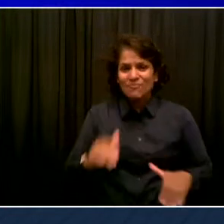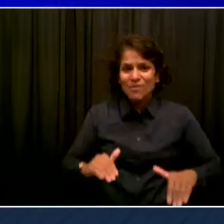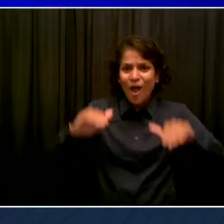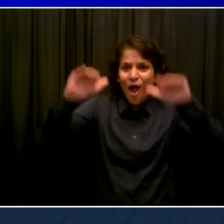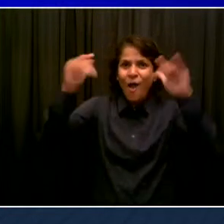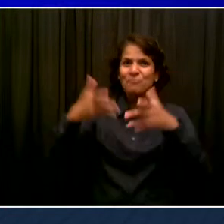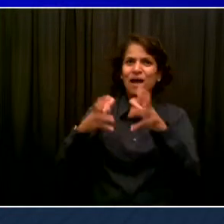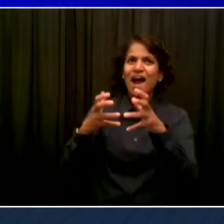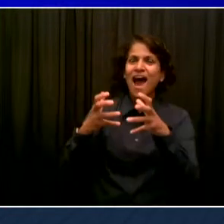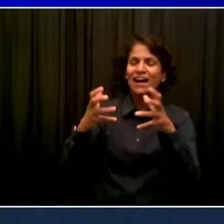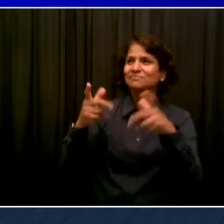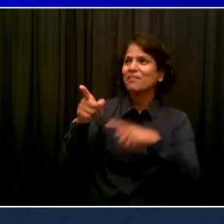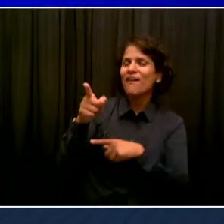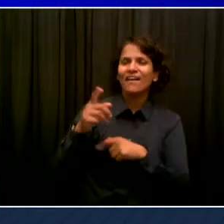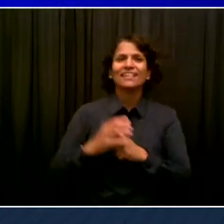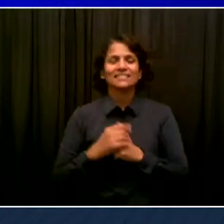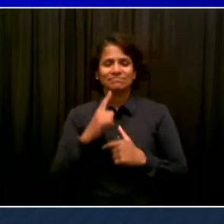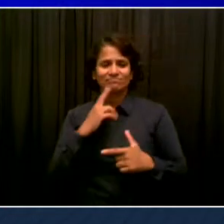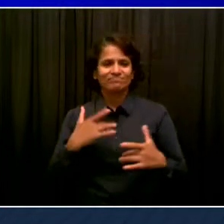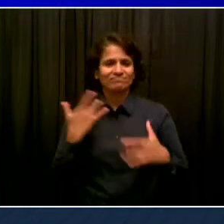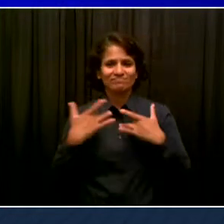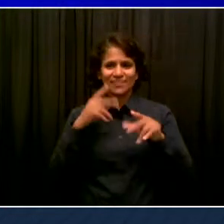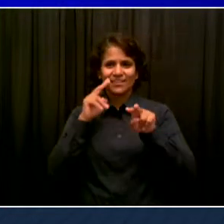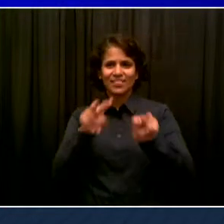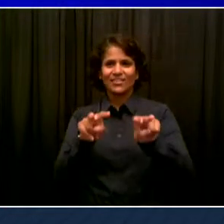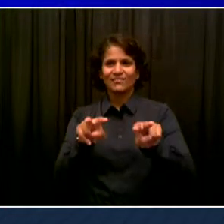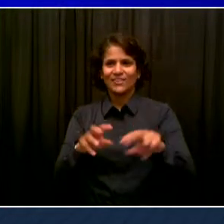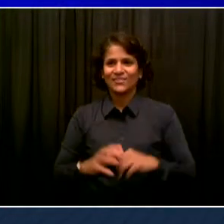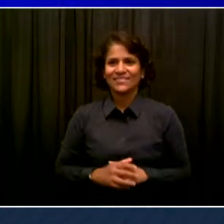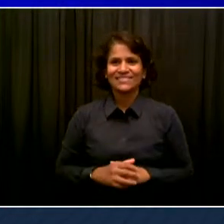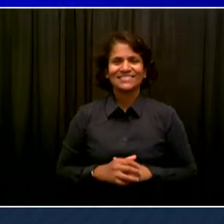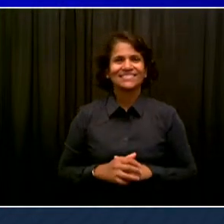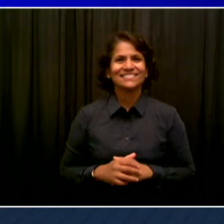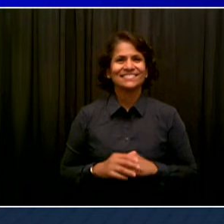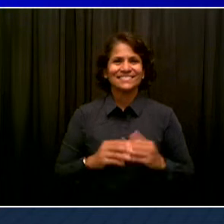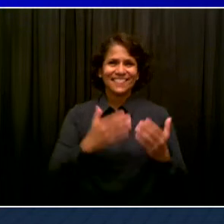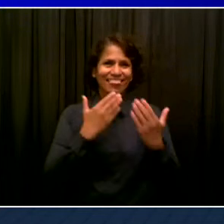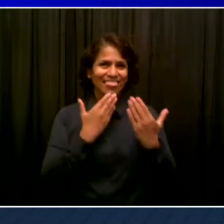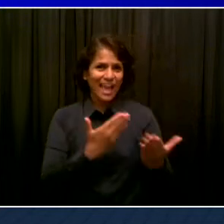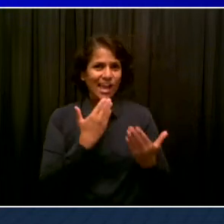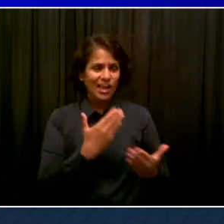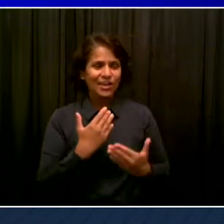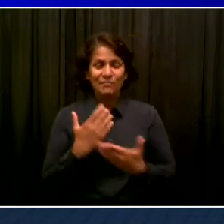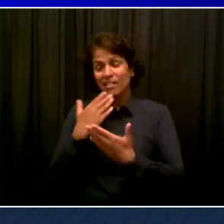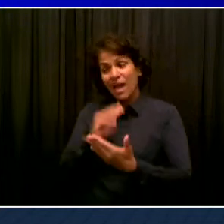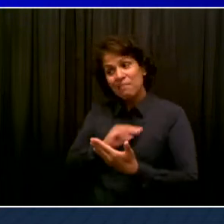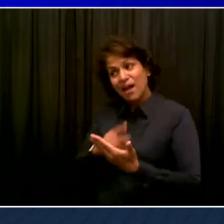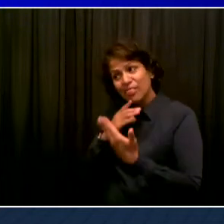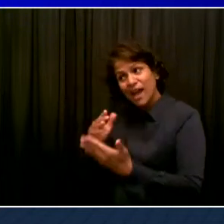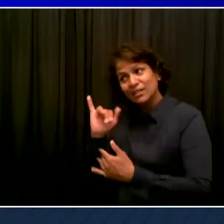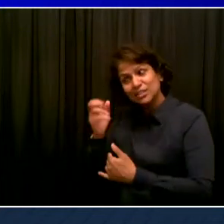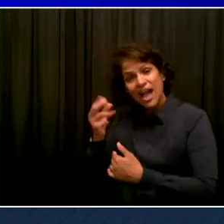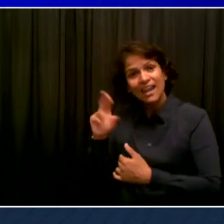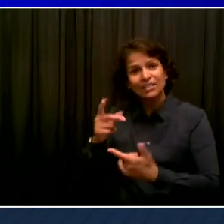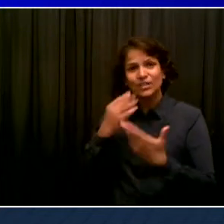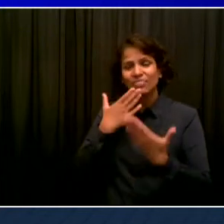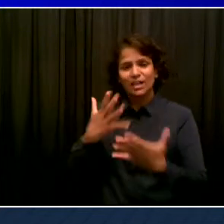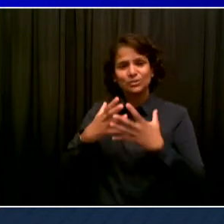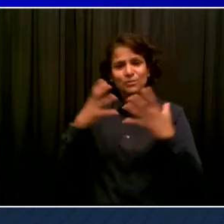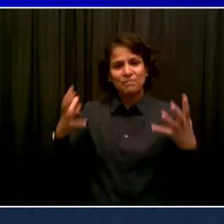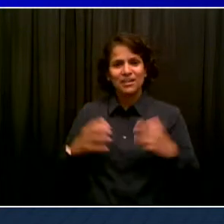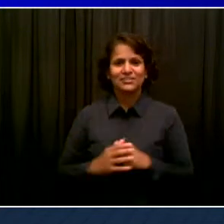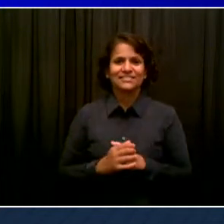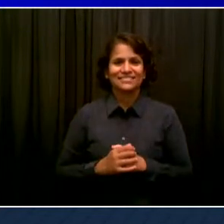you. And I got to tell you, I want to just thank you because I know you care so much. I was with you up in the Northeast